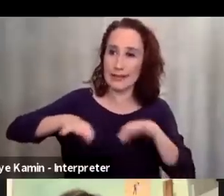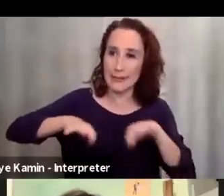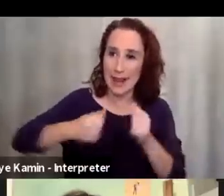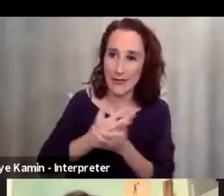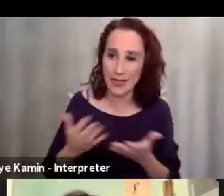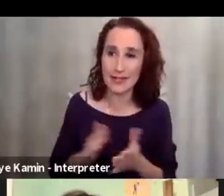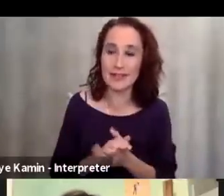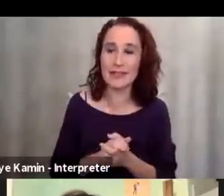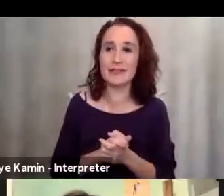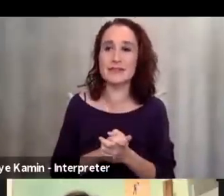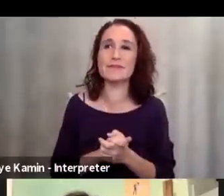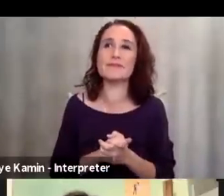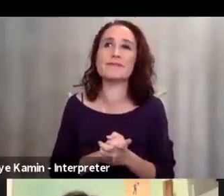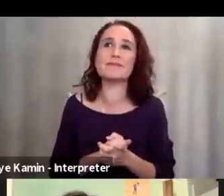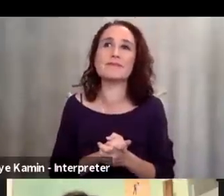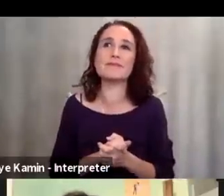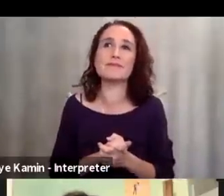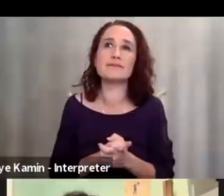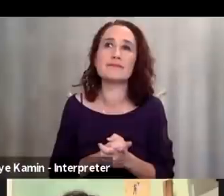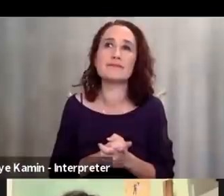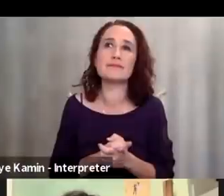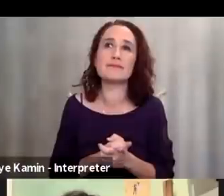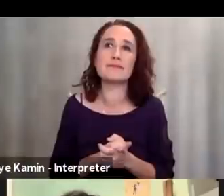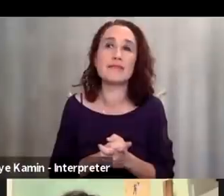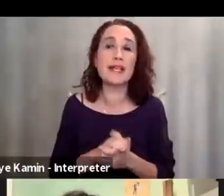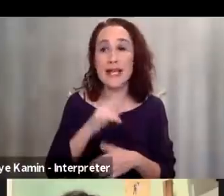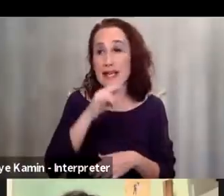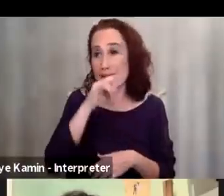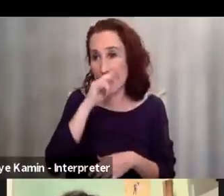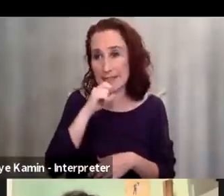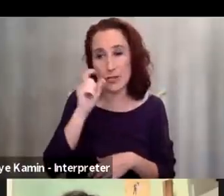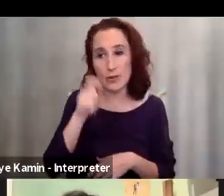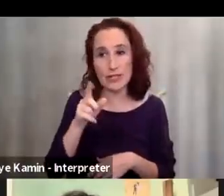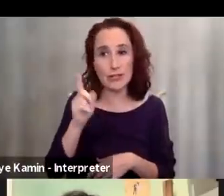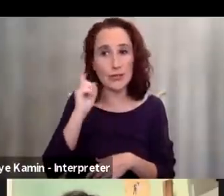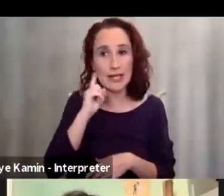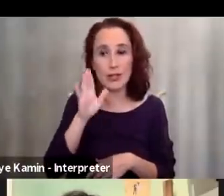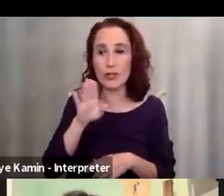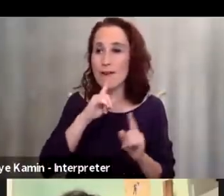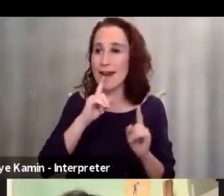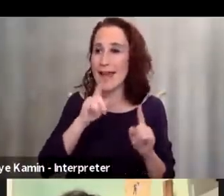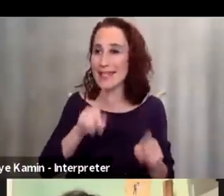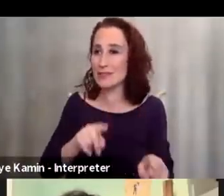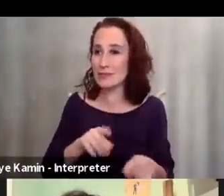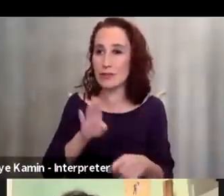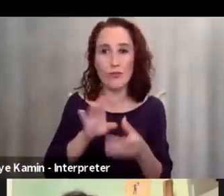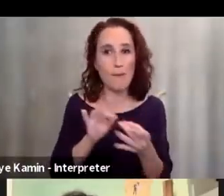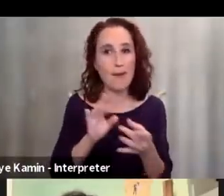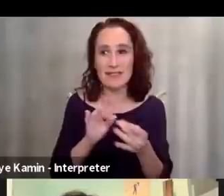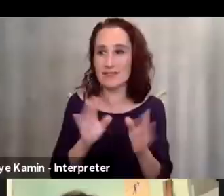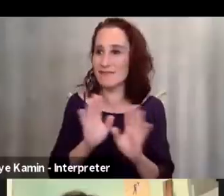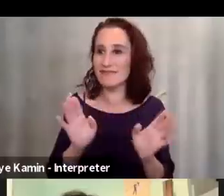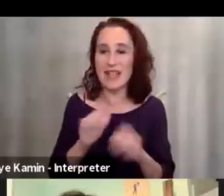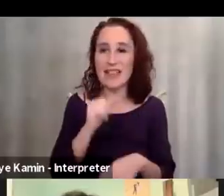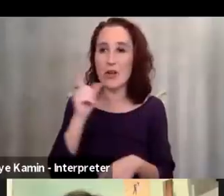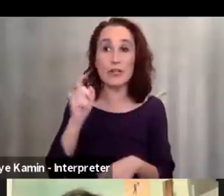with that, you know, goes the idea that kids don't really need to hear your answers or your message most of the